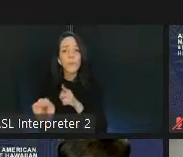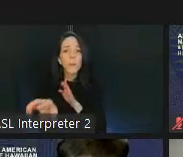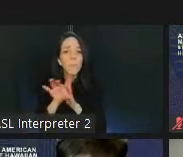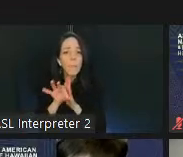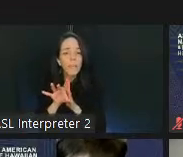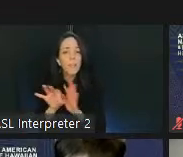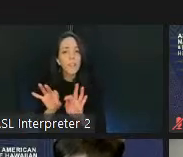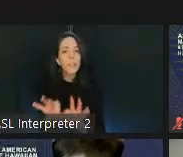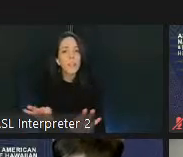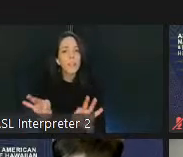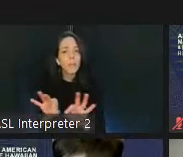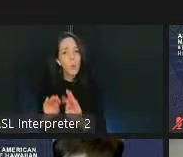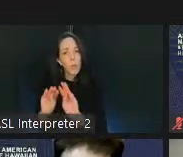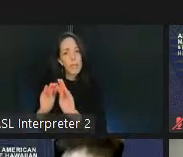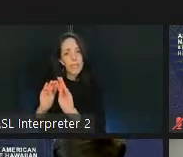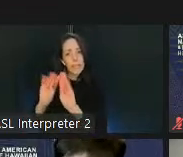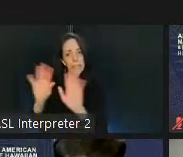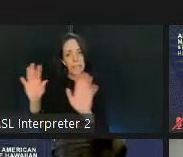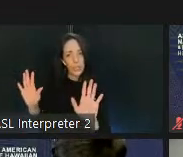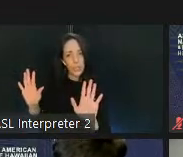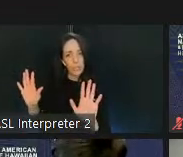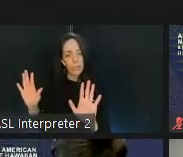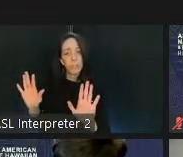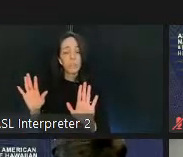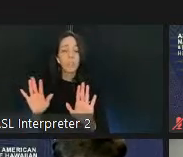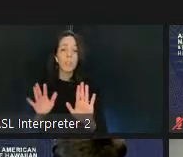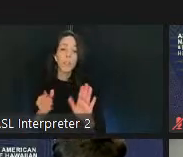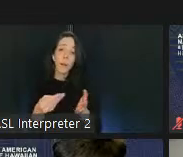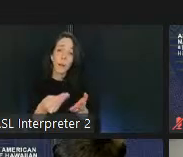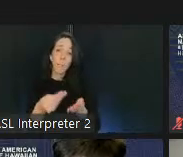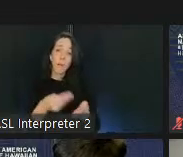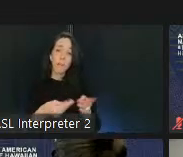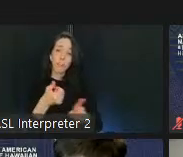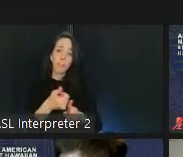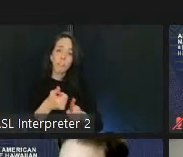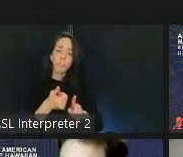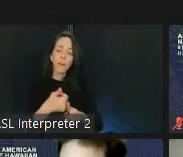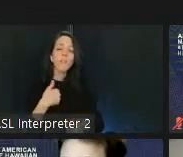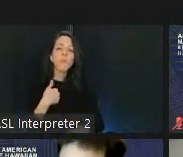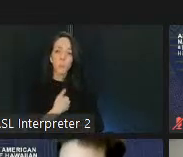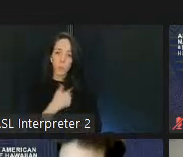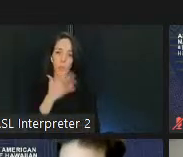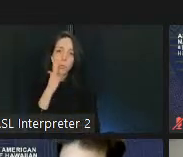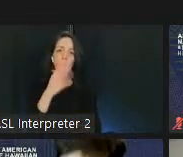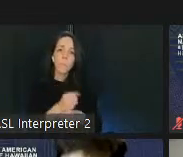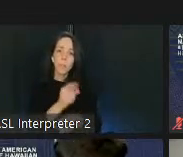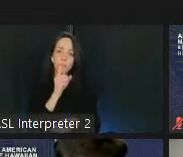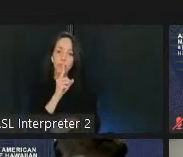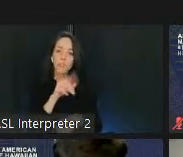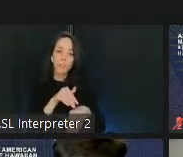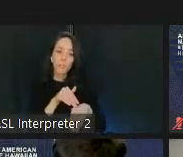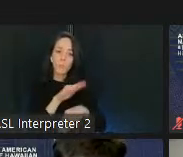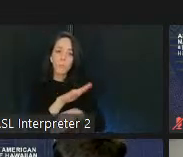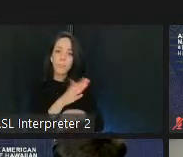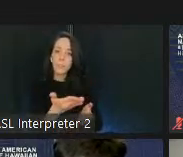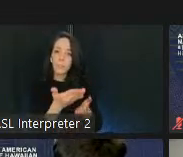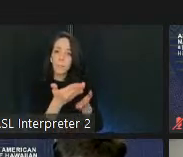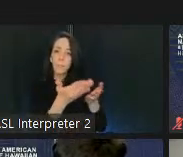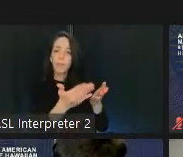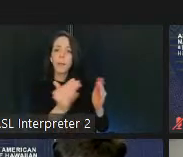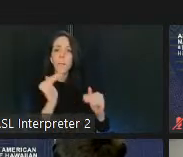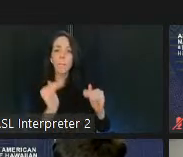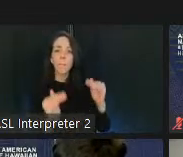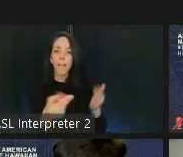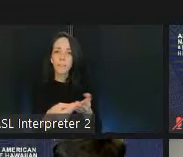we submit a balanced budget, but it's going to be painful, and that we need to be looking at other